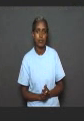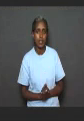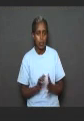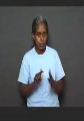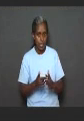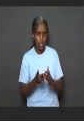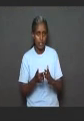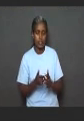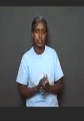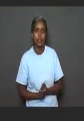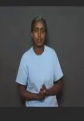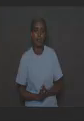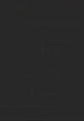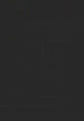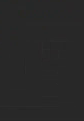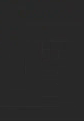Begin.